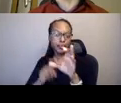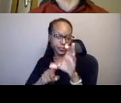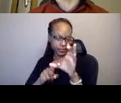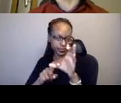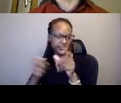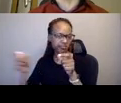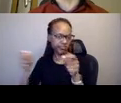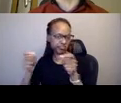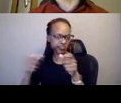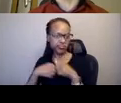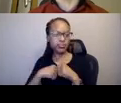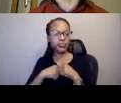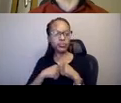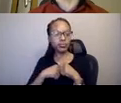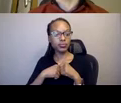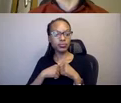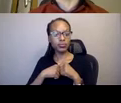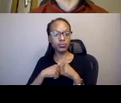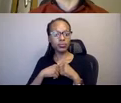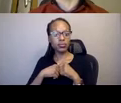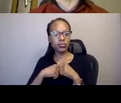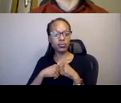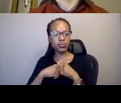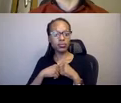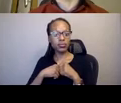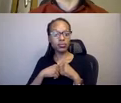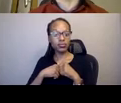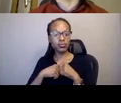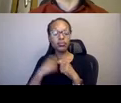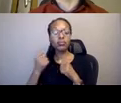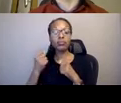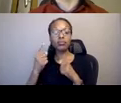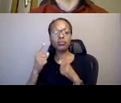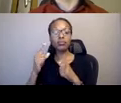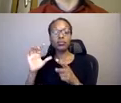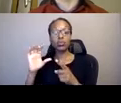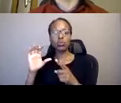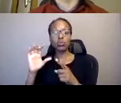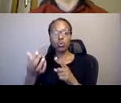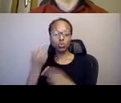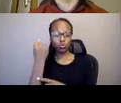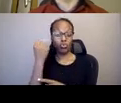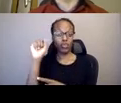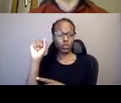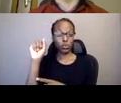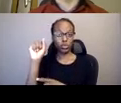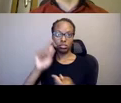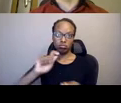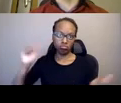Cultural Revolution altered the landscape of China's history and culture quite a